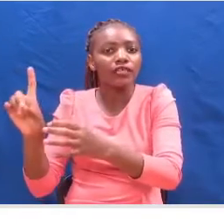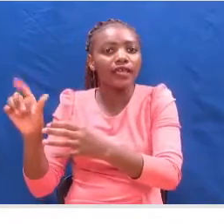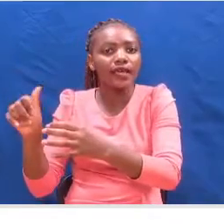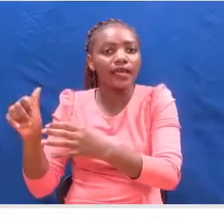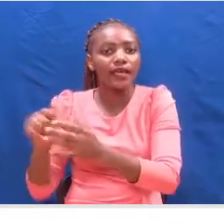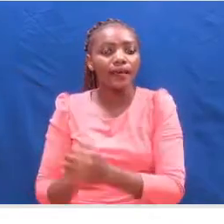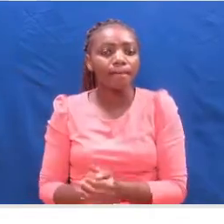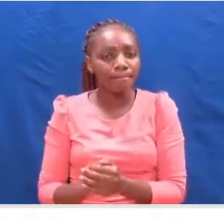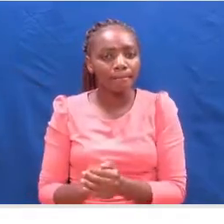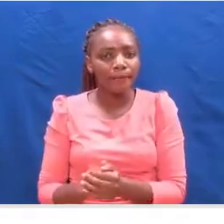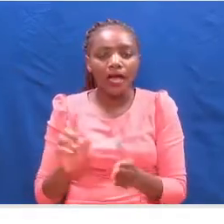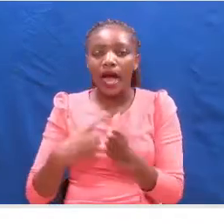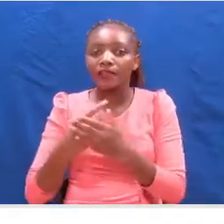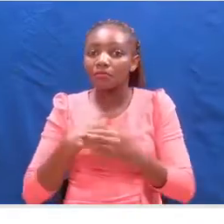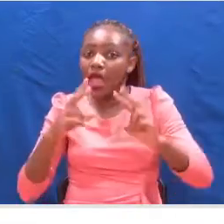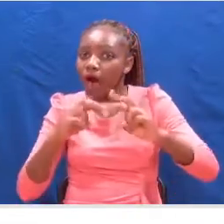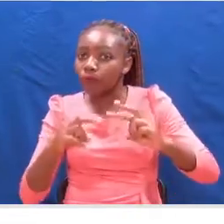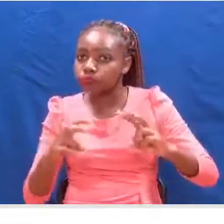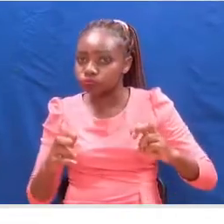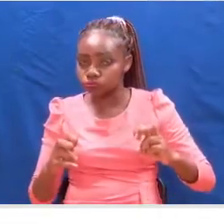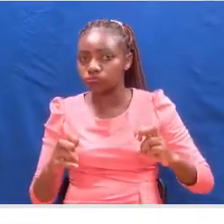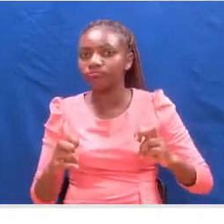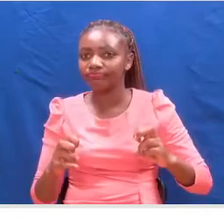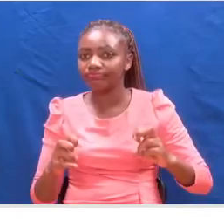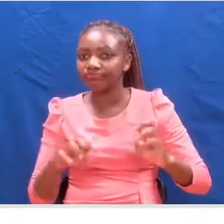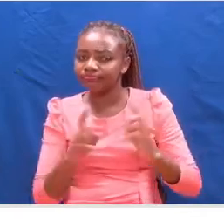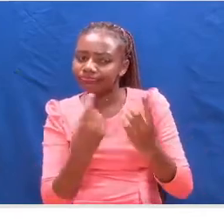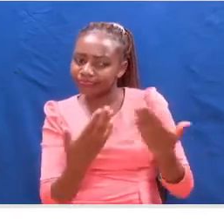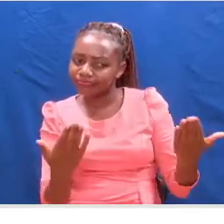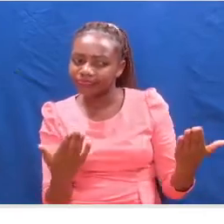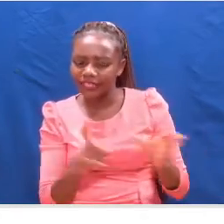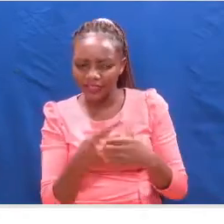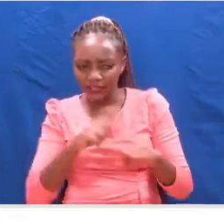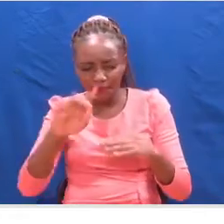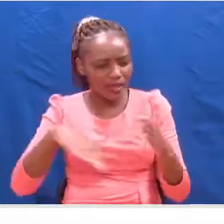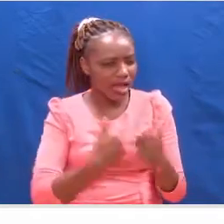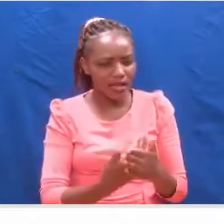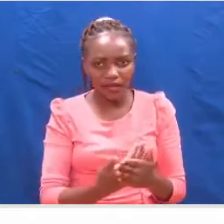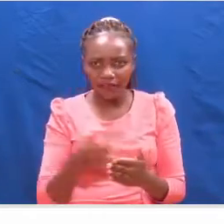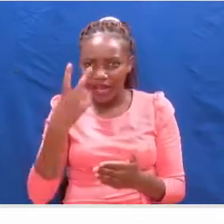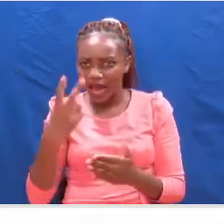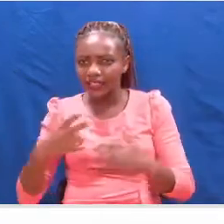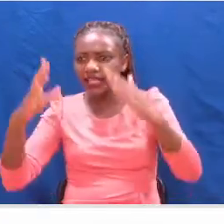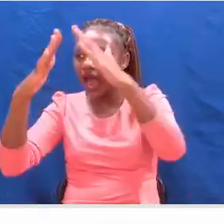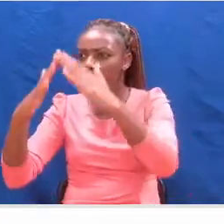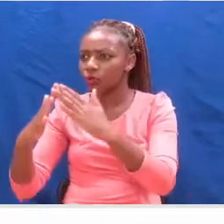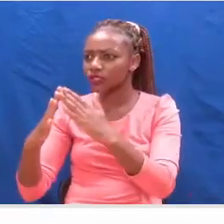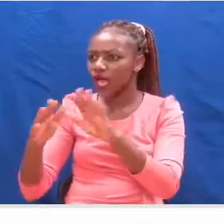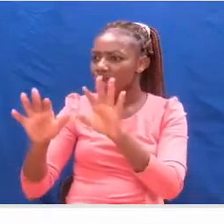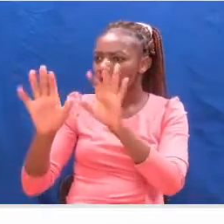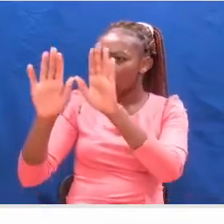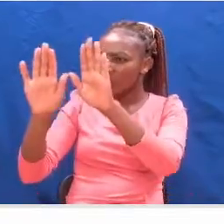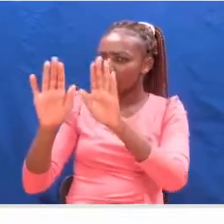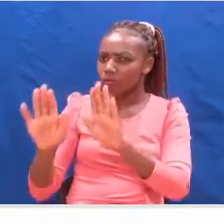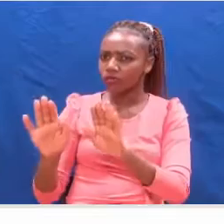UDA. Nilikuja kutafuta asylum hapa. Kufika hapa nimepata ni nyumba ya maana sana. Well